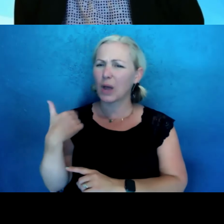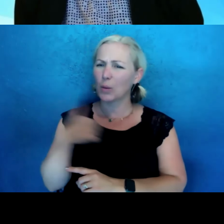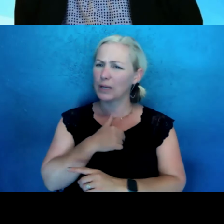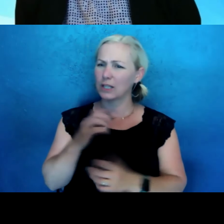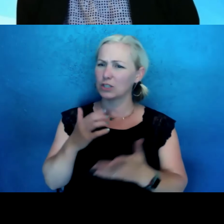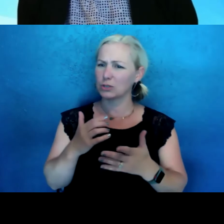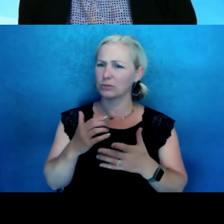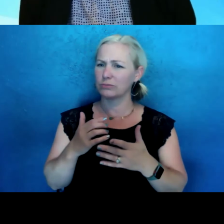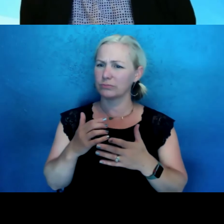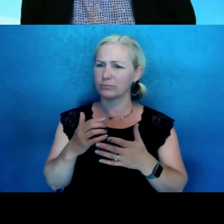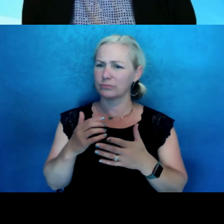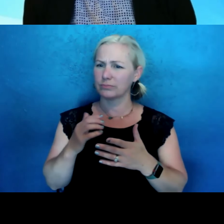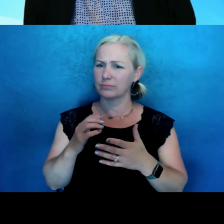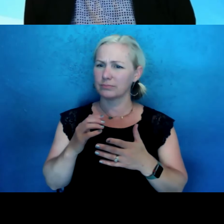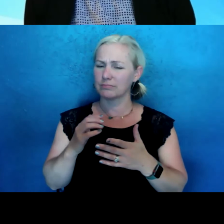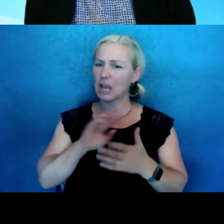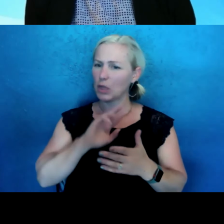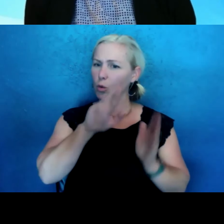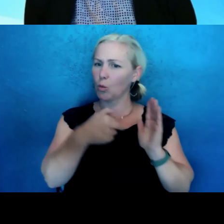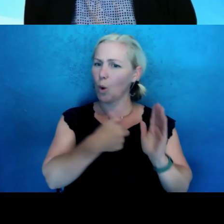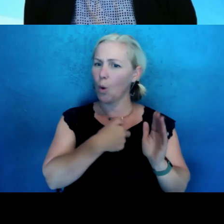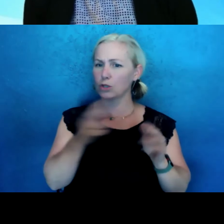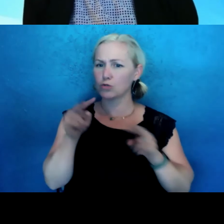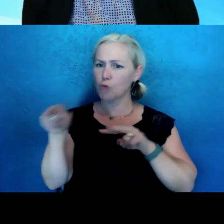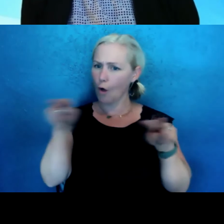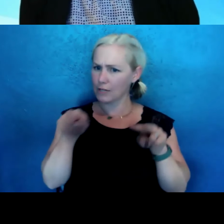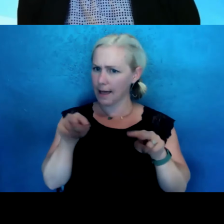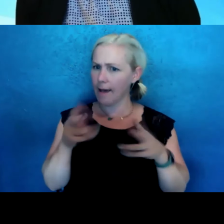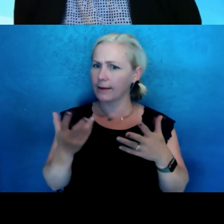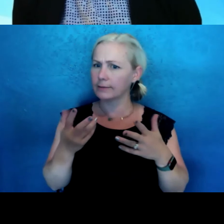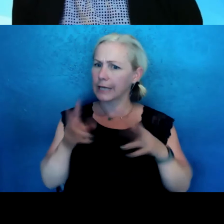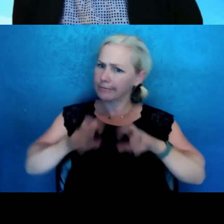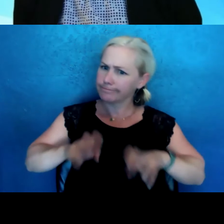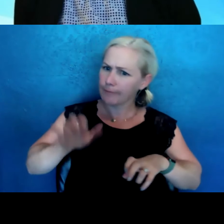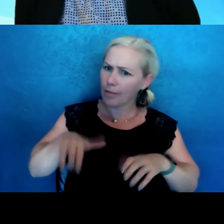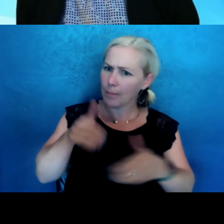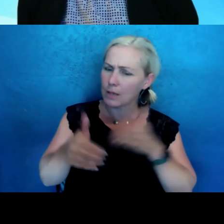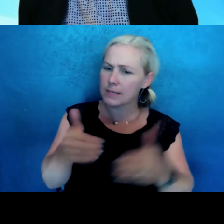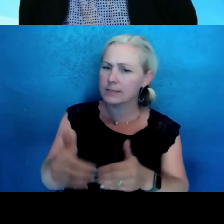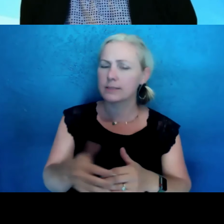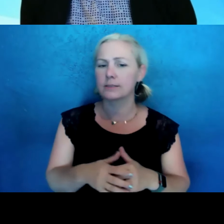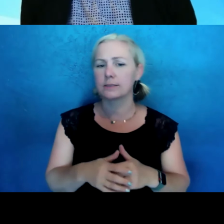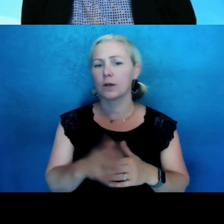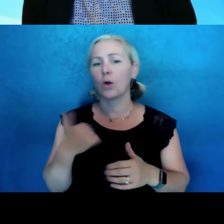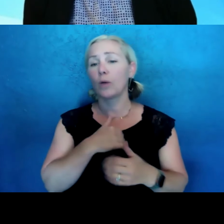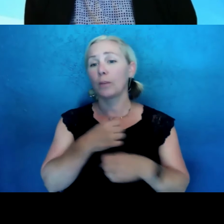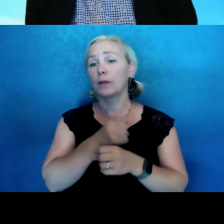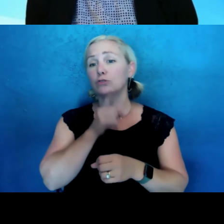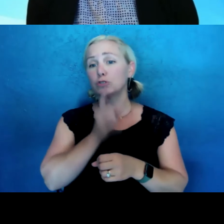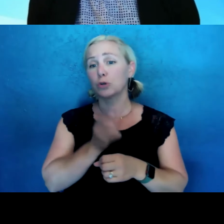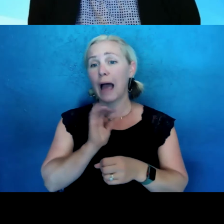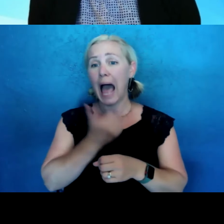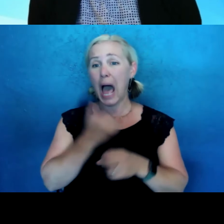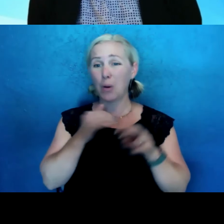and we are taking our oversight role, a fresh look at that. We are in the process of making sure that our oversight